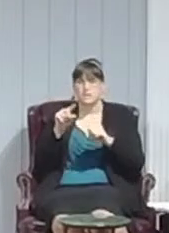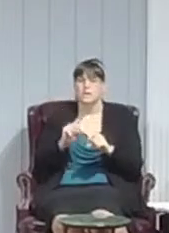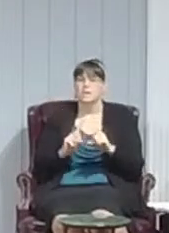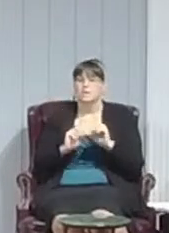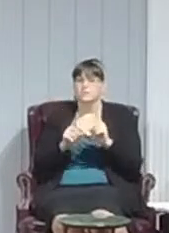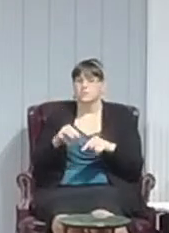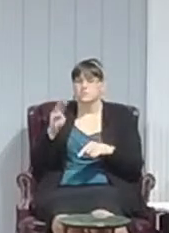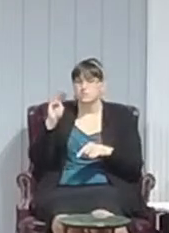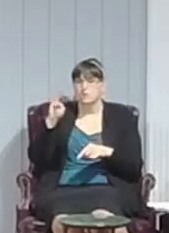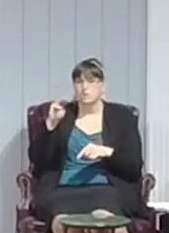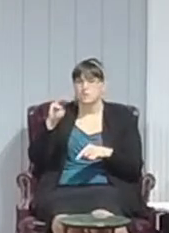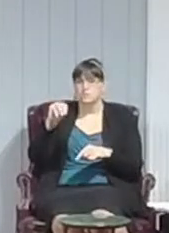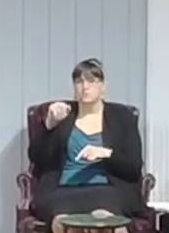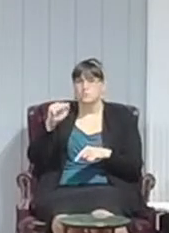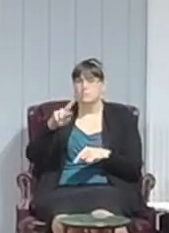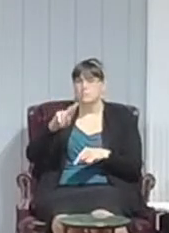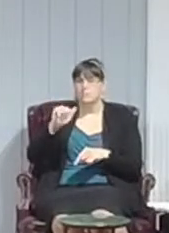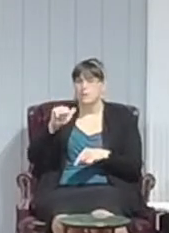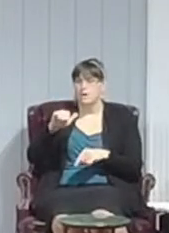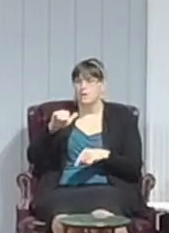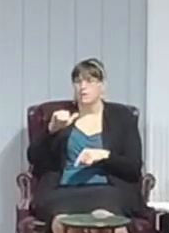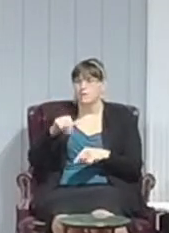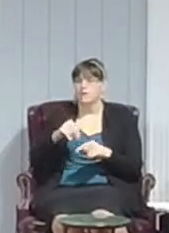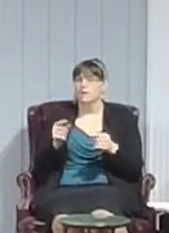Mary, and it's the